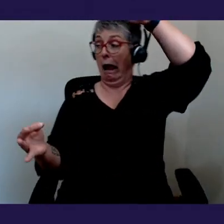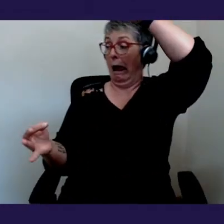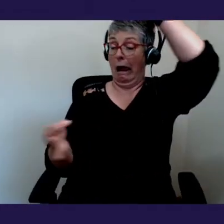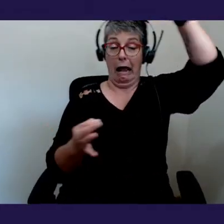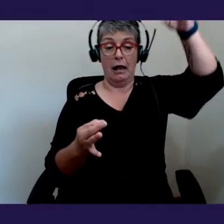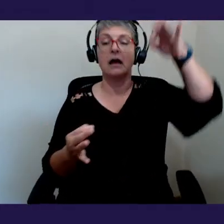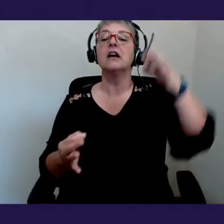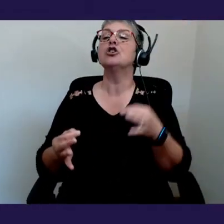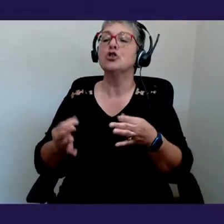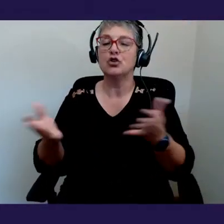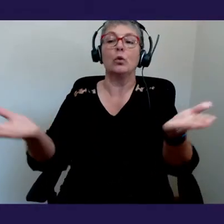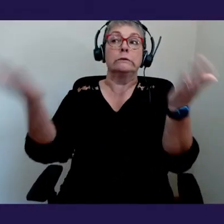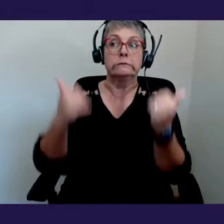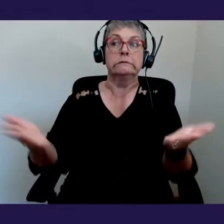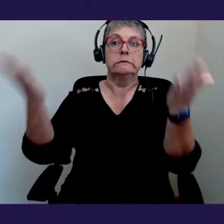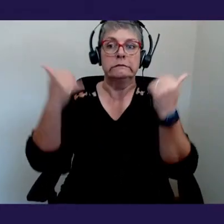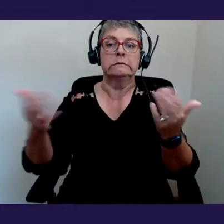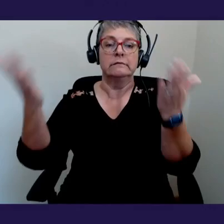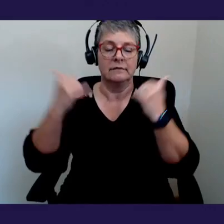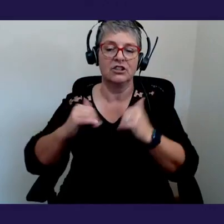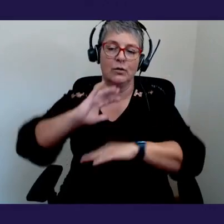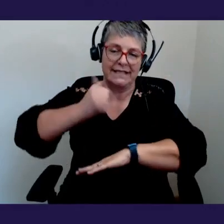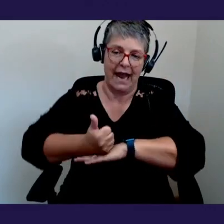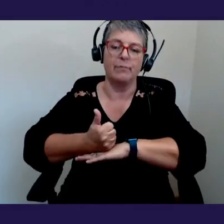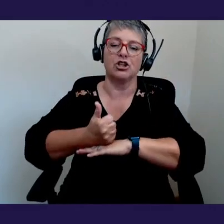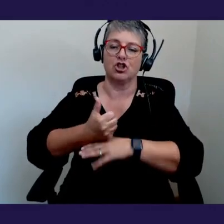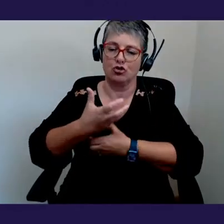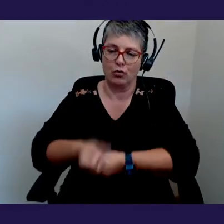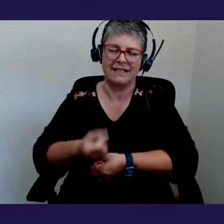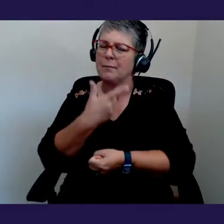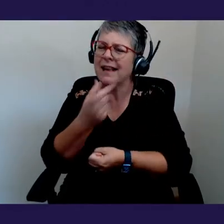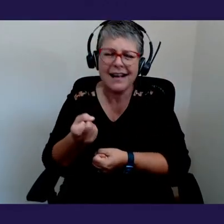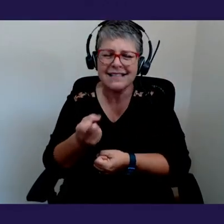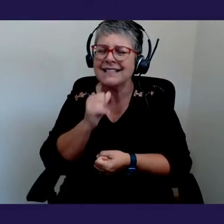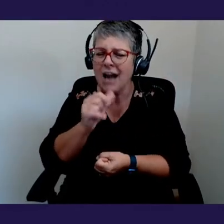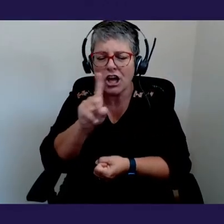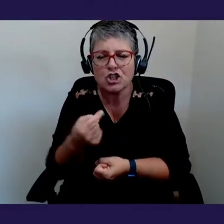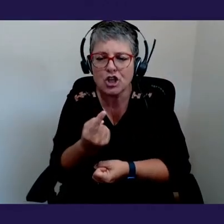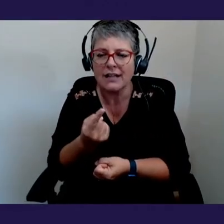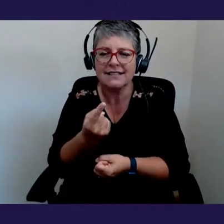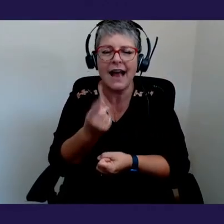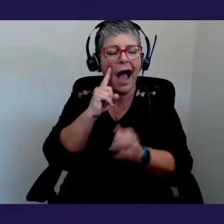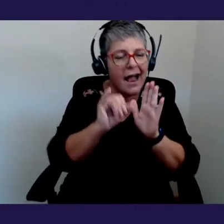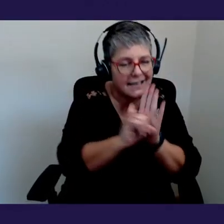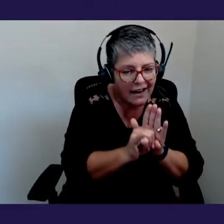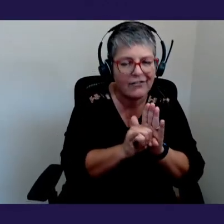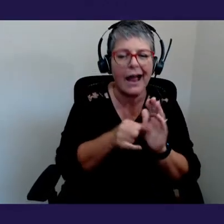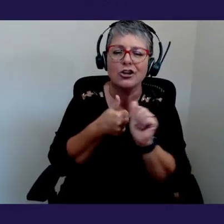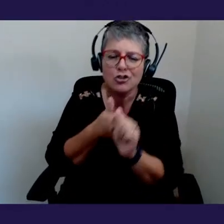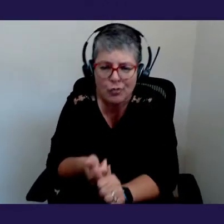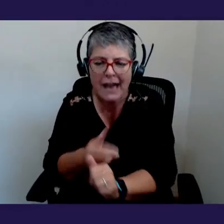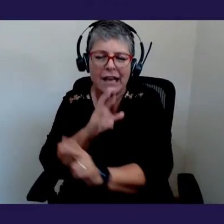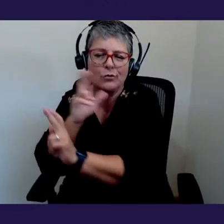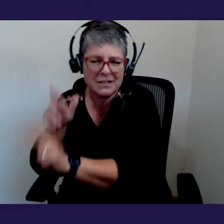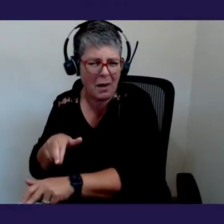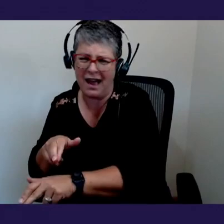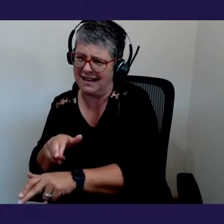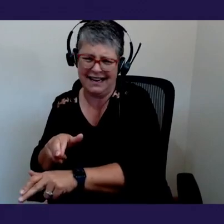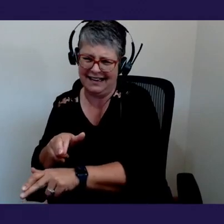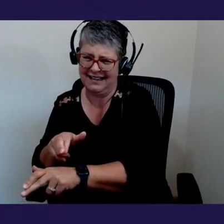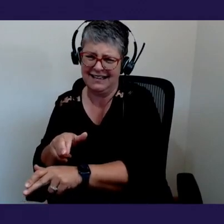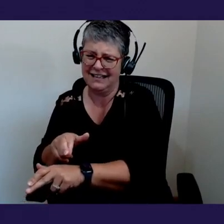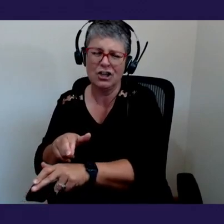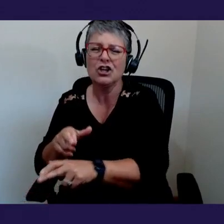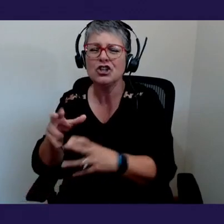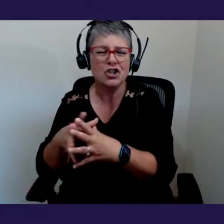trust. Because the other half of infodemiology isn't just identifying and tracking and responding to an overabundance of